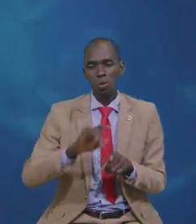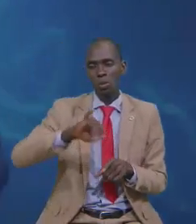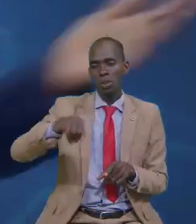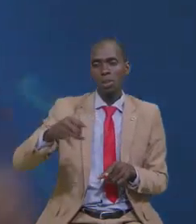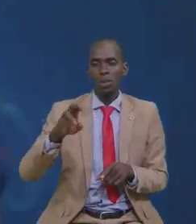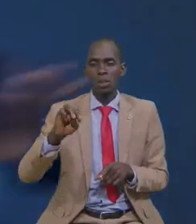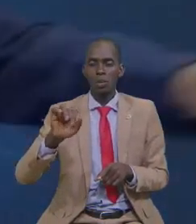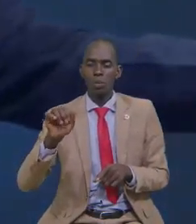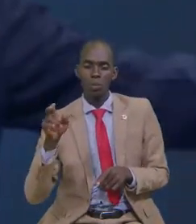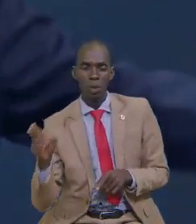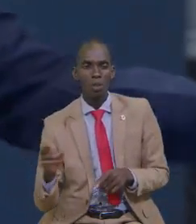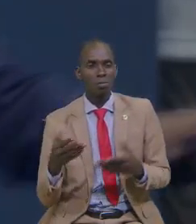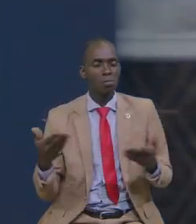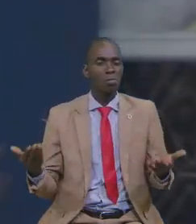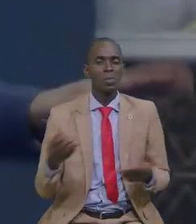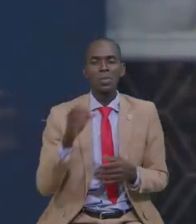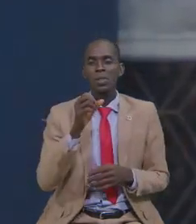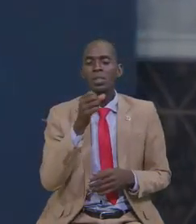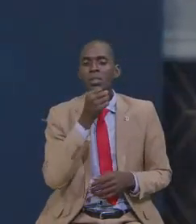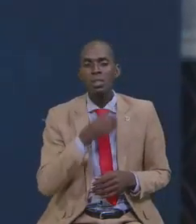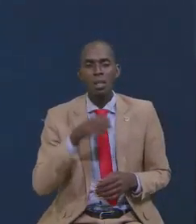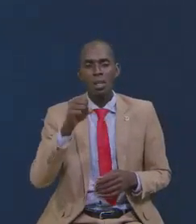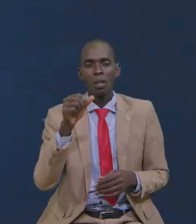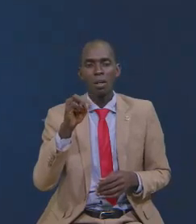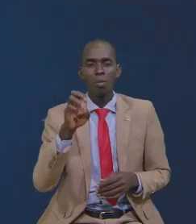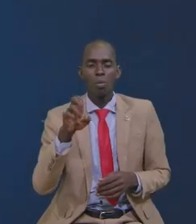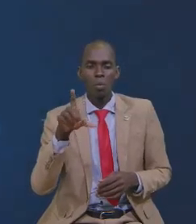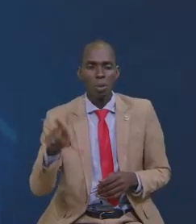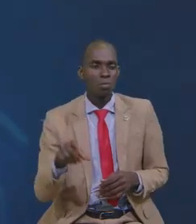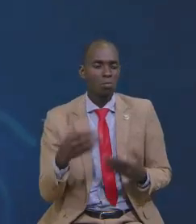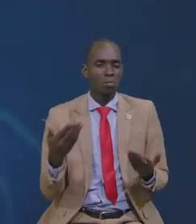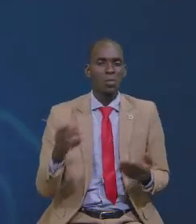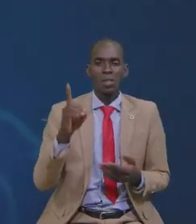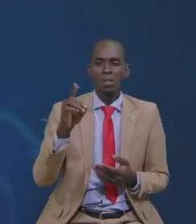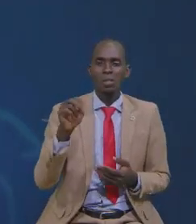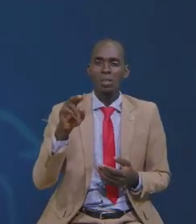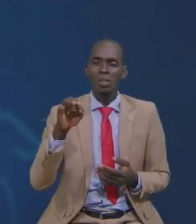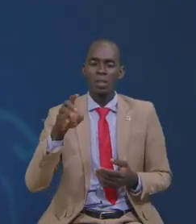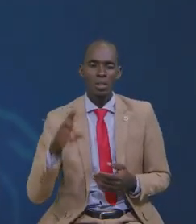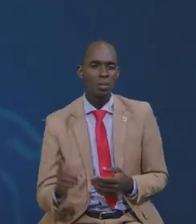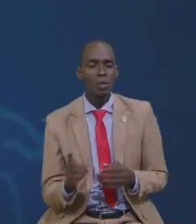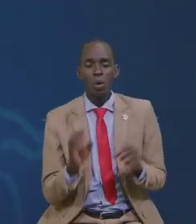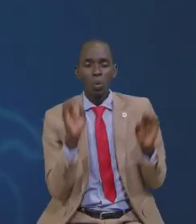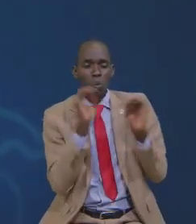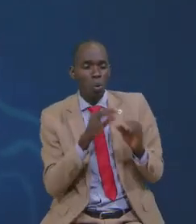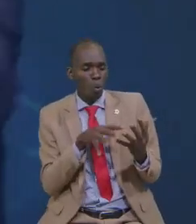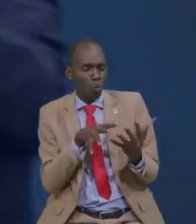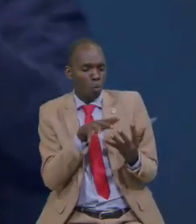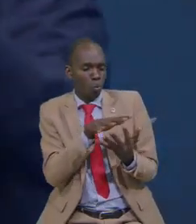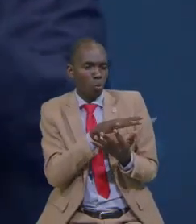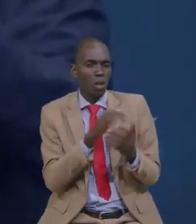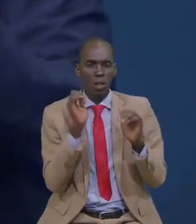Samuel, David, all the good people of the past, of the present, of the future, none of them can save you.